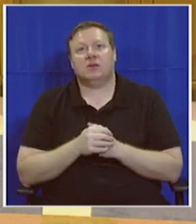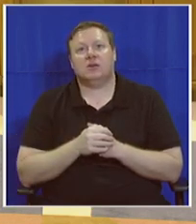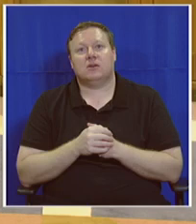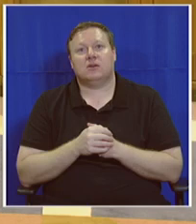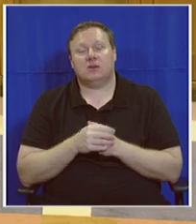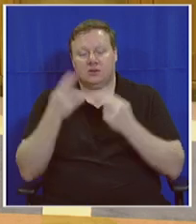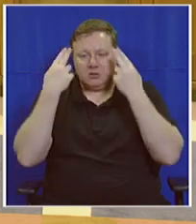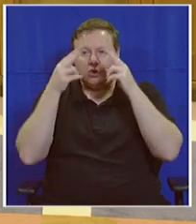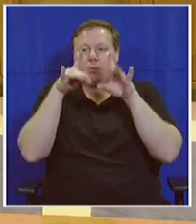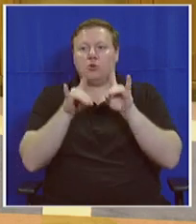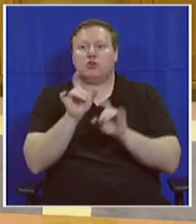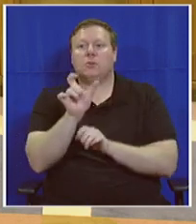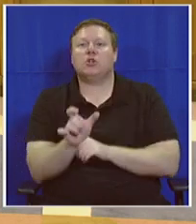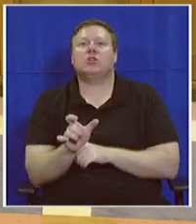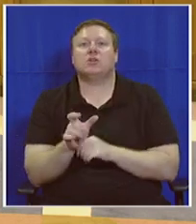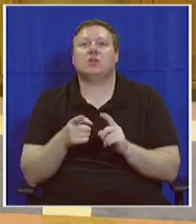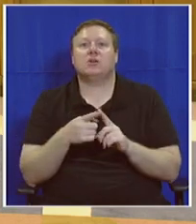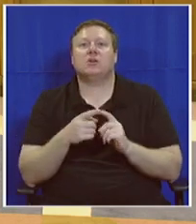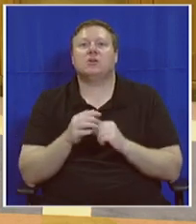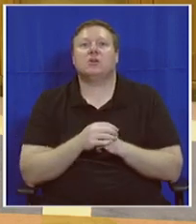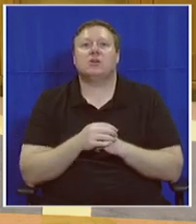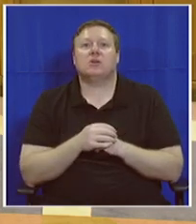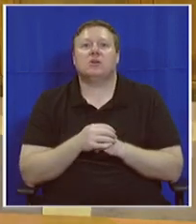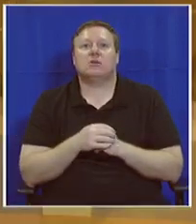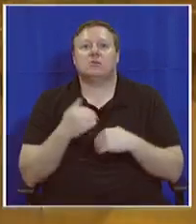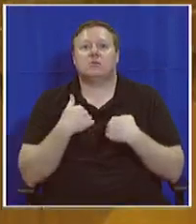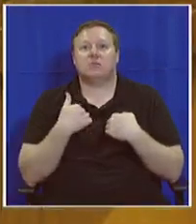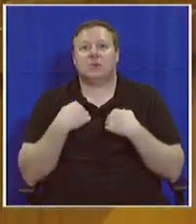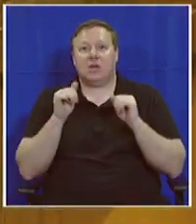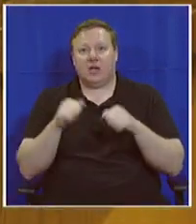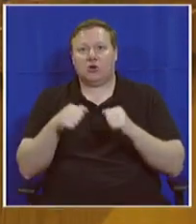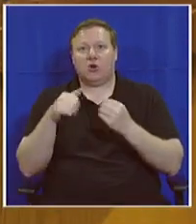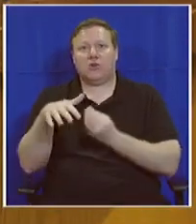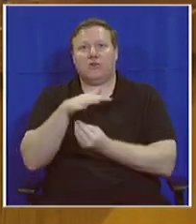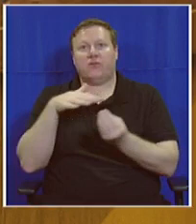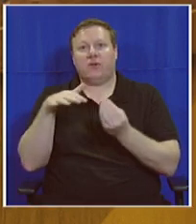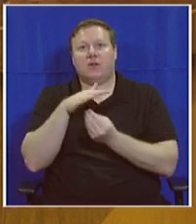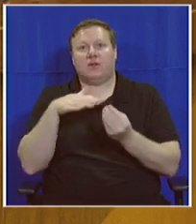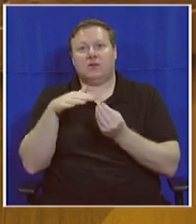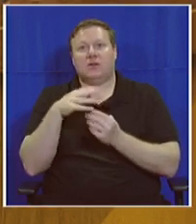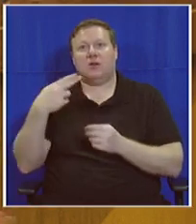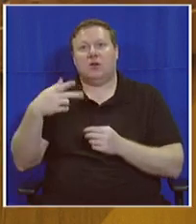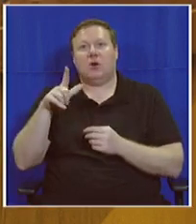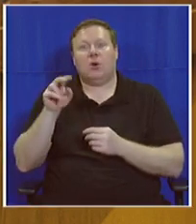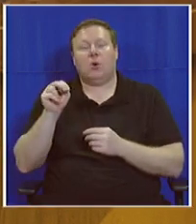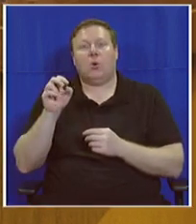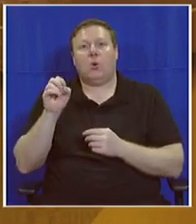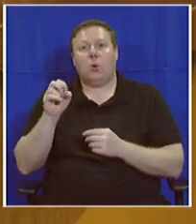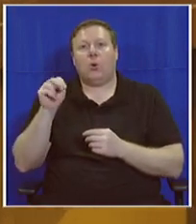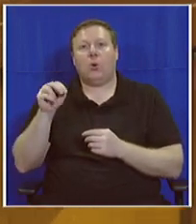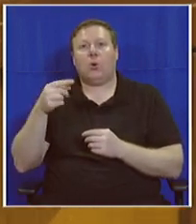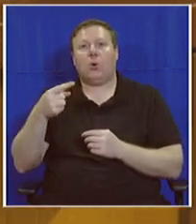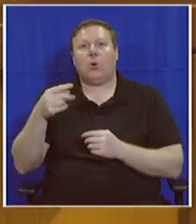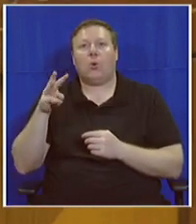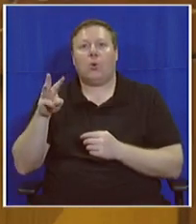Honorable Chairperson, allow me to acknowledge the family of Hlongwa and also the staff